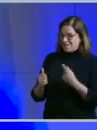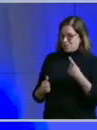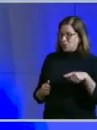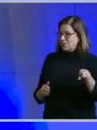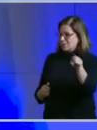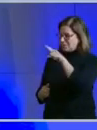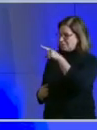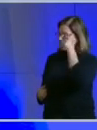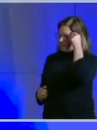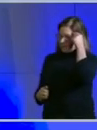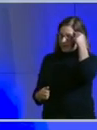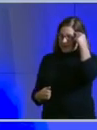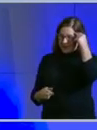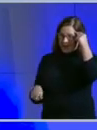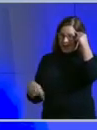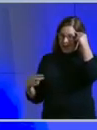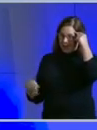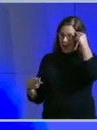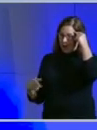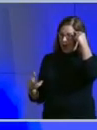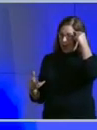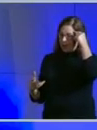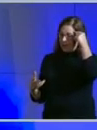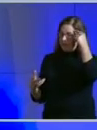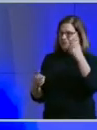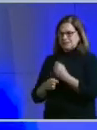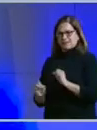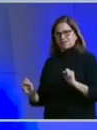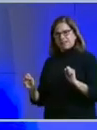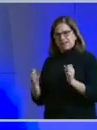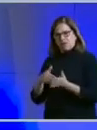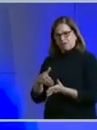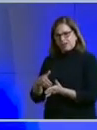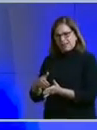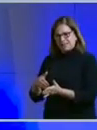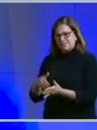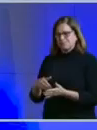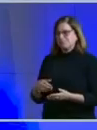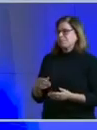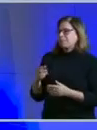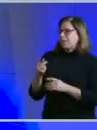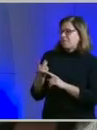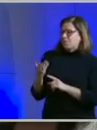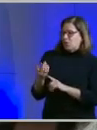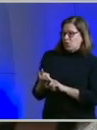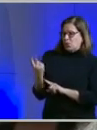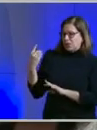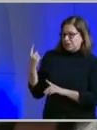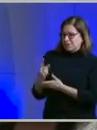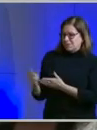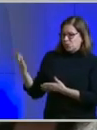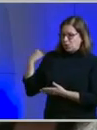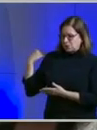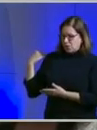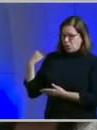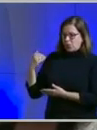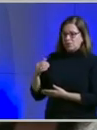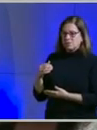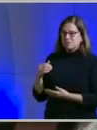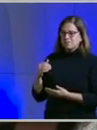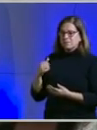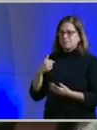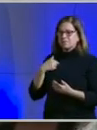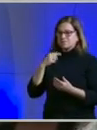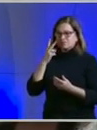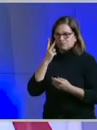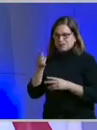Bowser mentioned in her swearing-in speech a few weeks ago, and that is the spike in homicides that we saw in calendar year